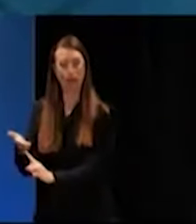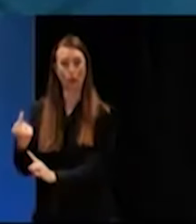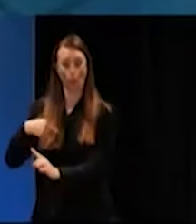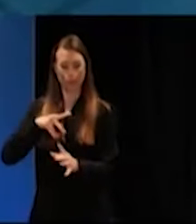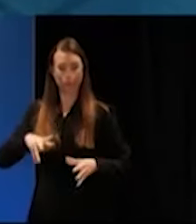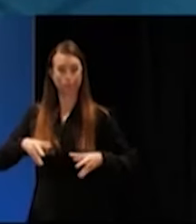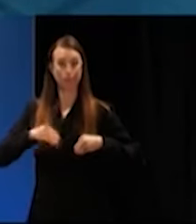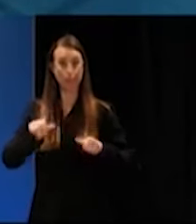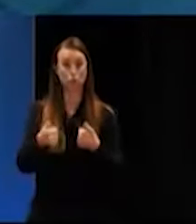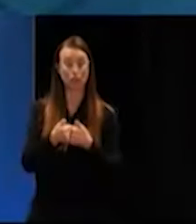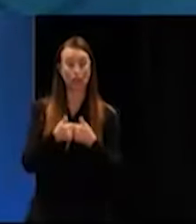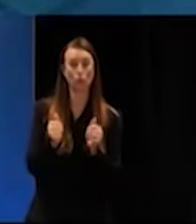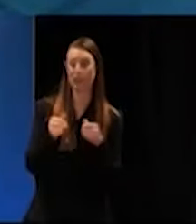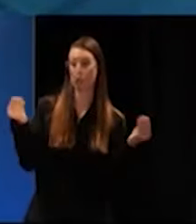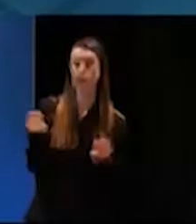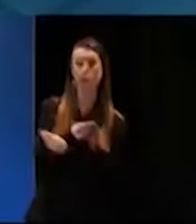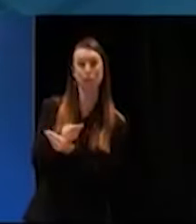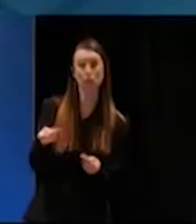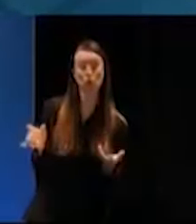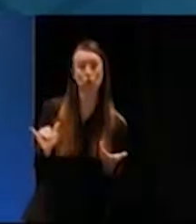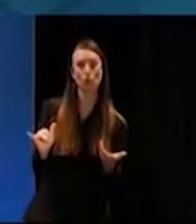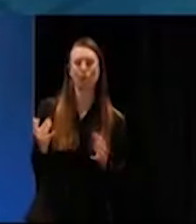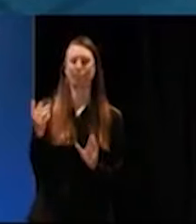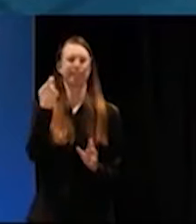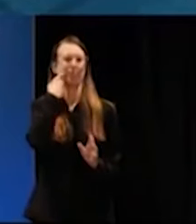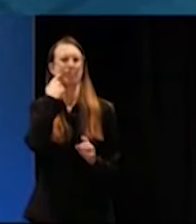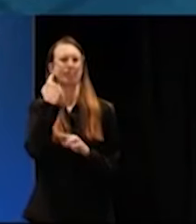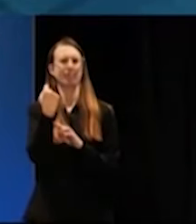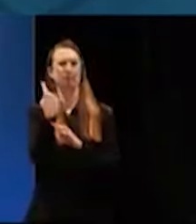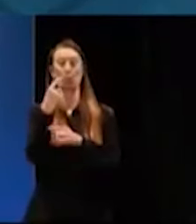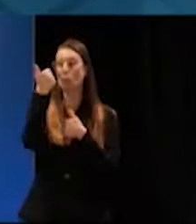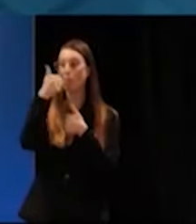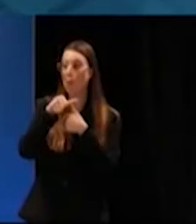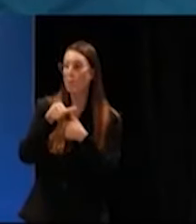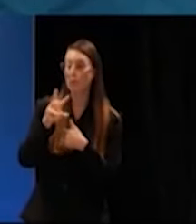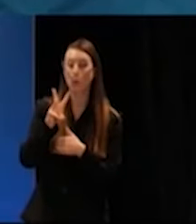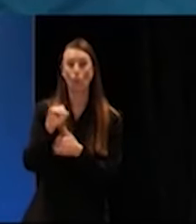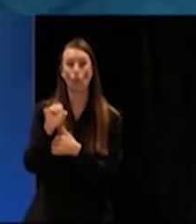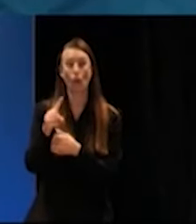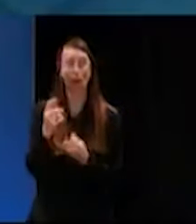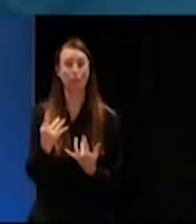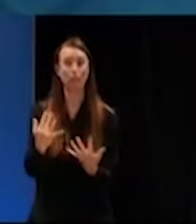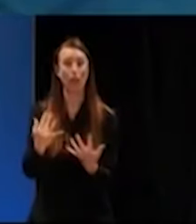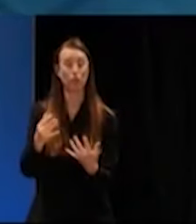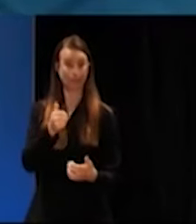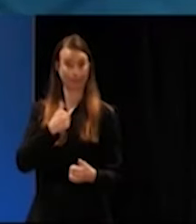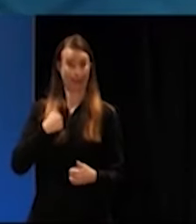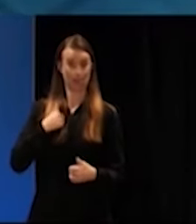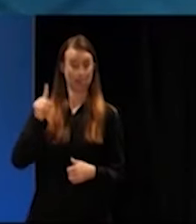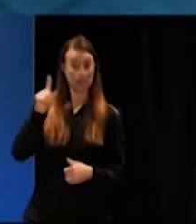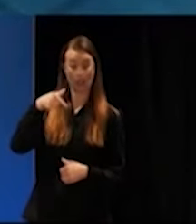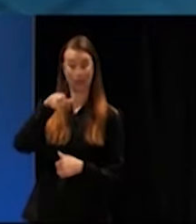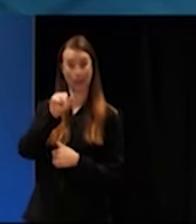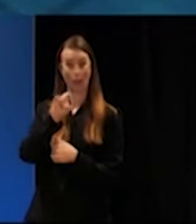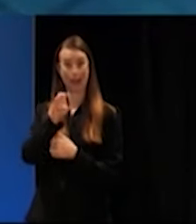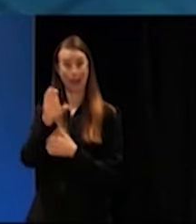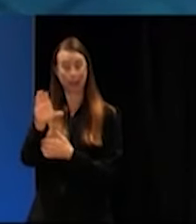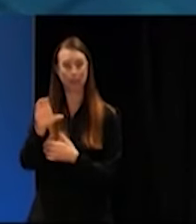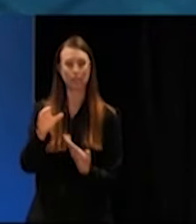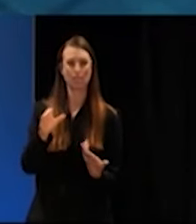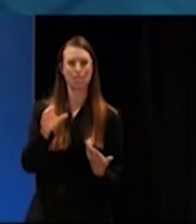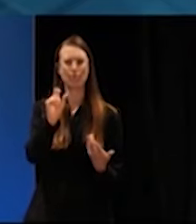challenges too. Just last year, anybody remember the wildfires from Quebec? The air quality in